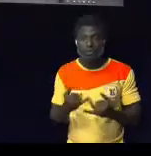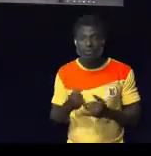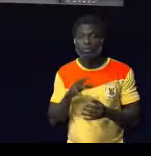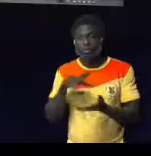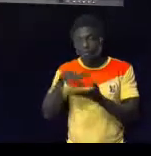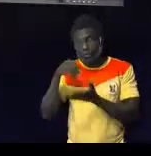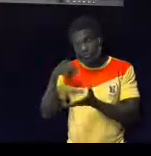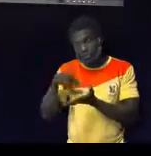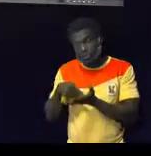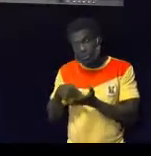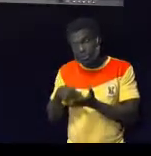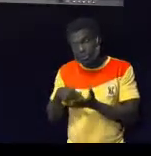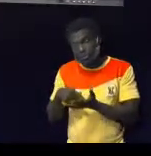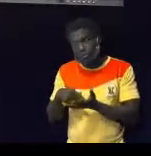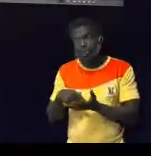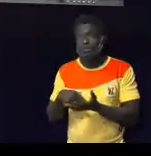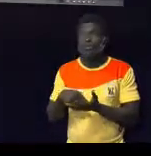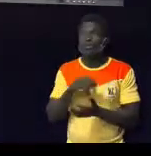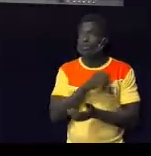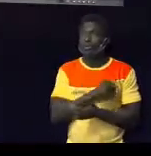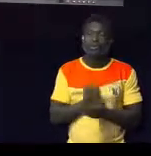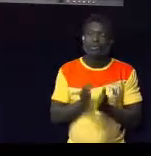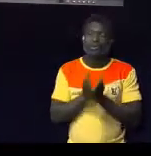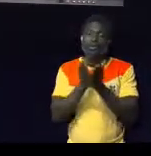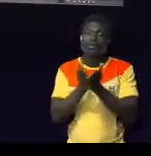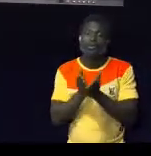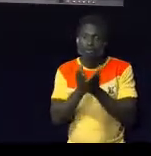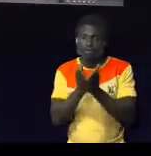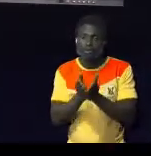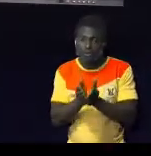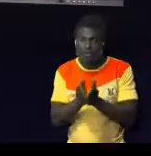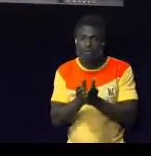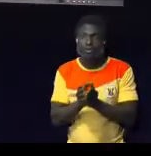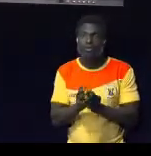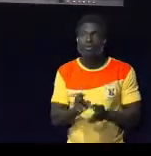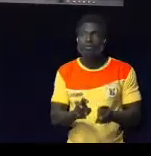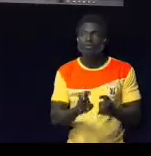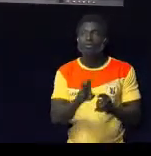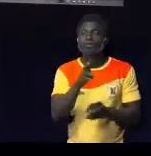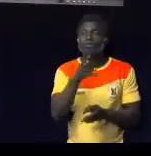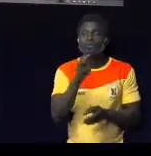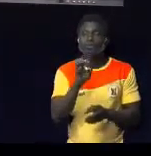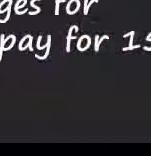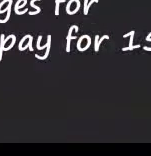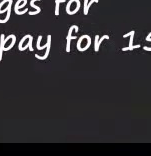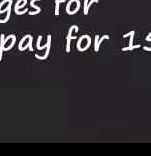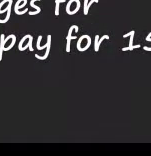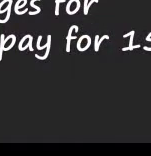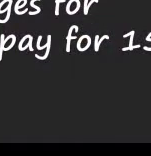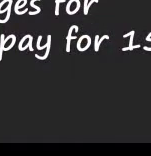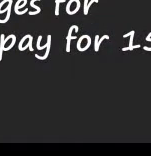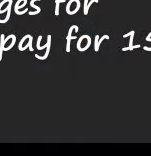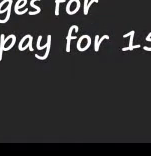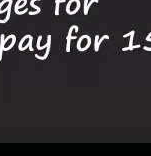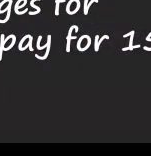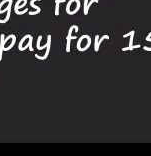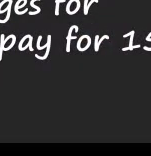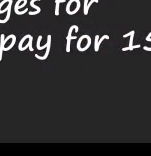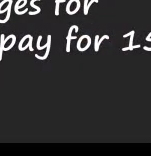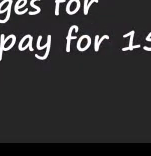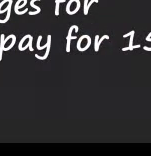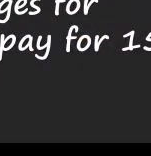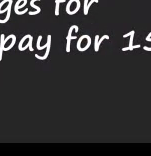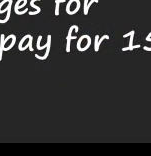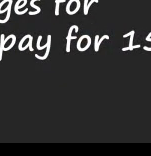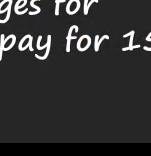assignment, which is coming up right about now. Copy this. A ship sails 400 kilometers in 18 hours. How long will it take to